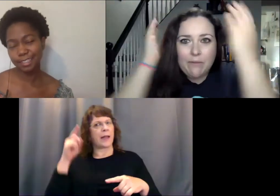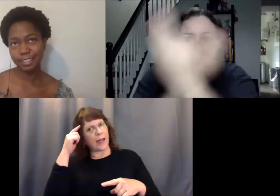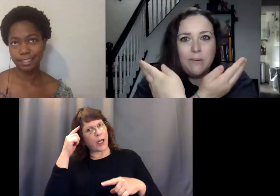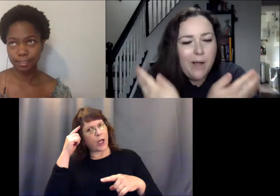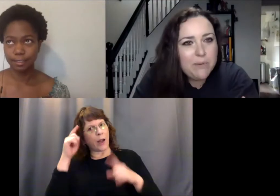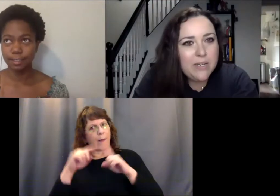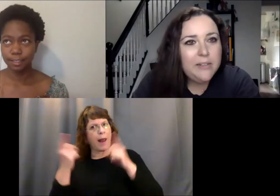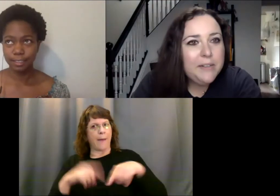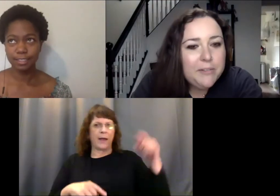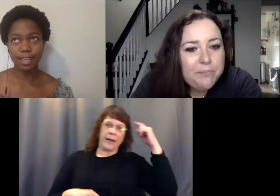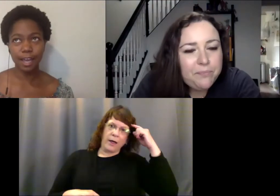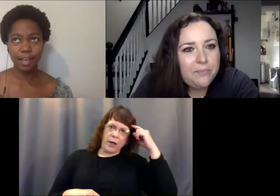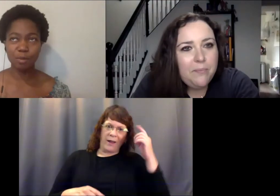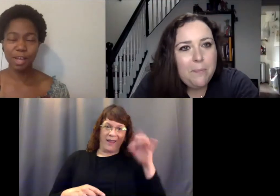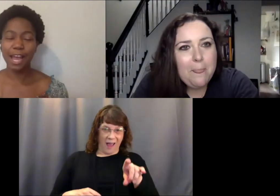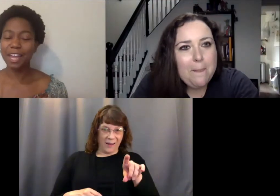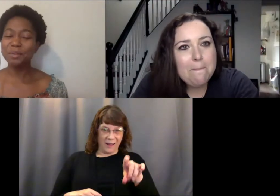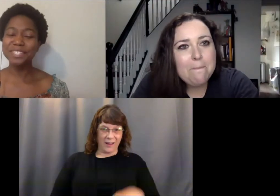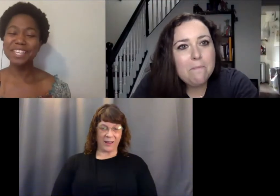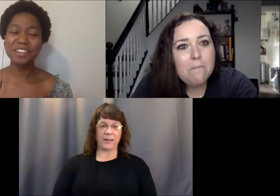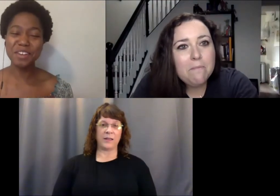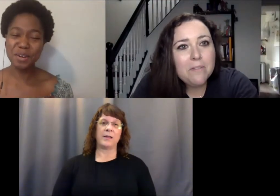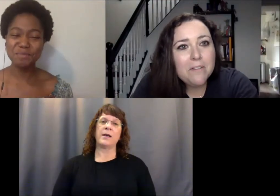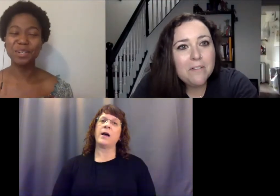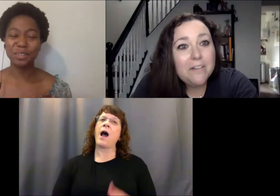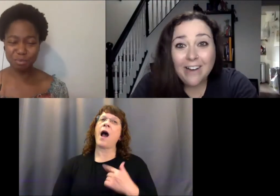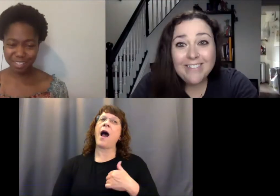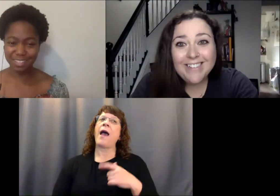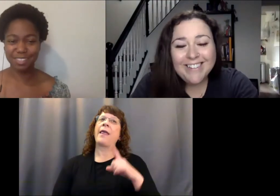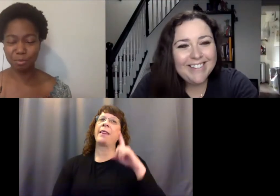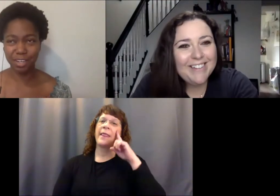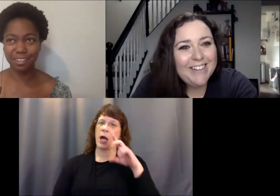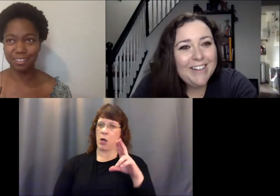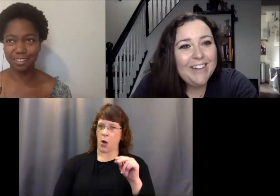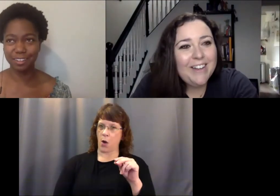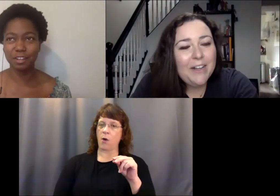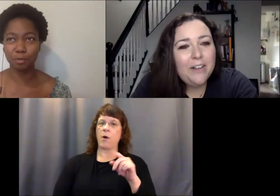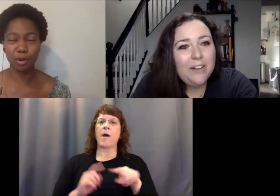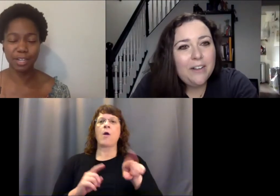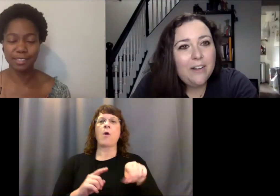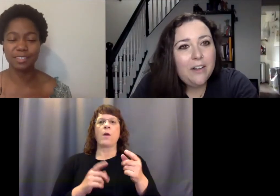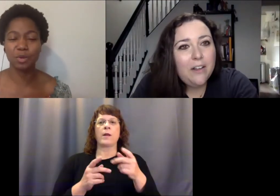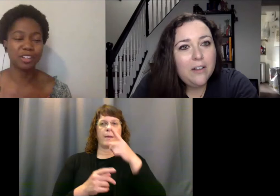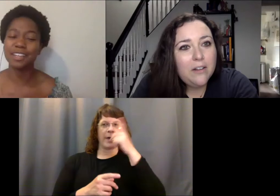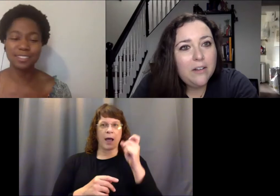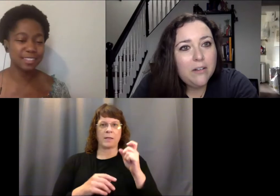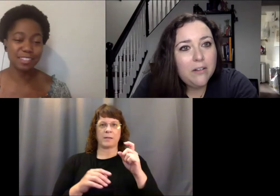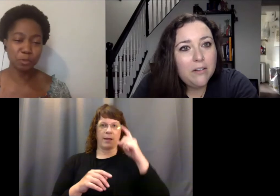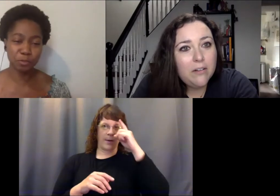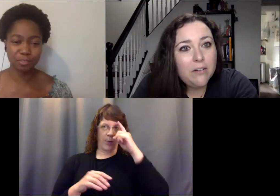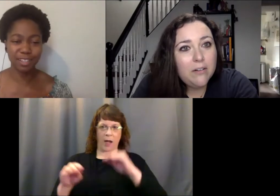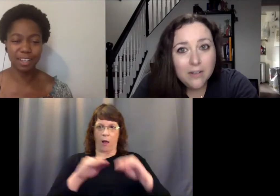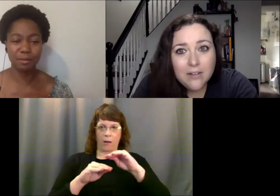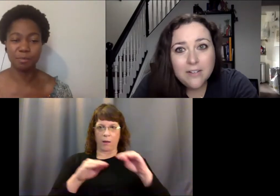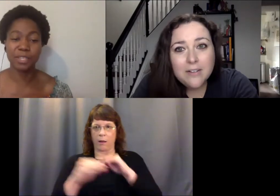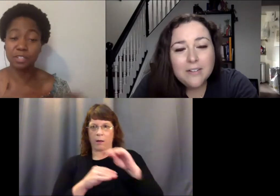and like everything's flip-flopped? I would say no, but only because the brain kind of reorganizes and organizes